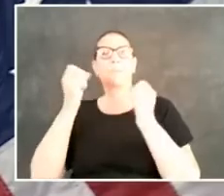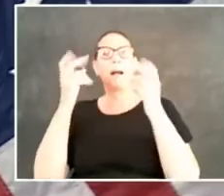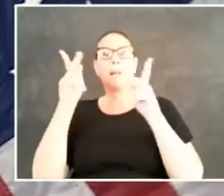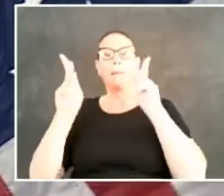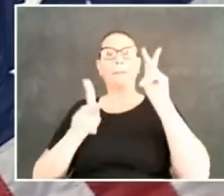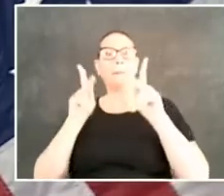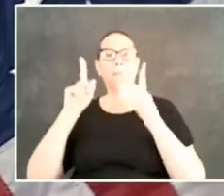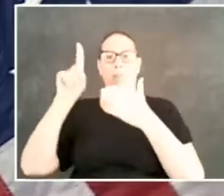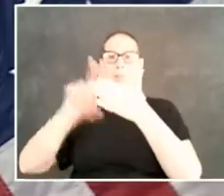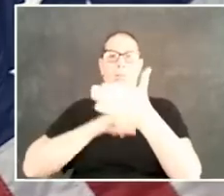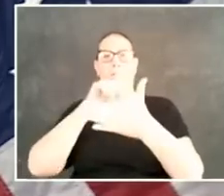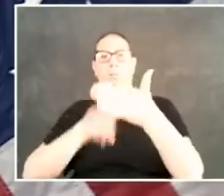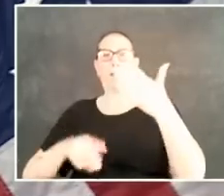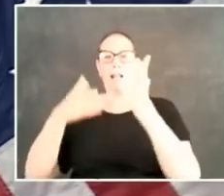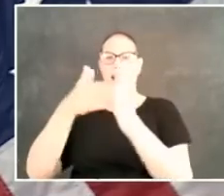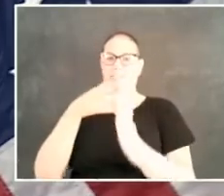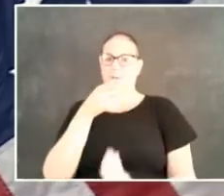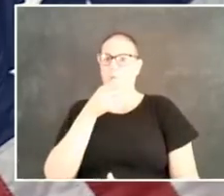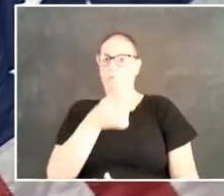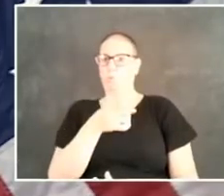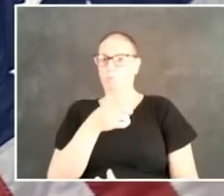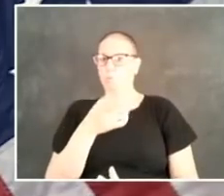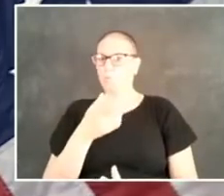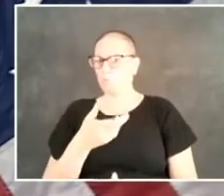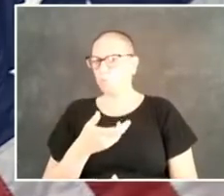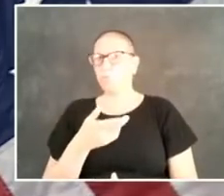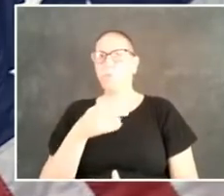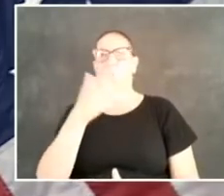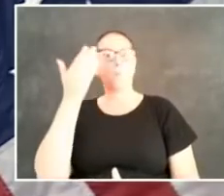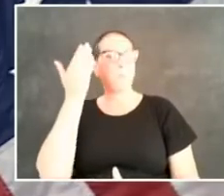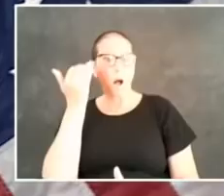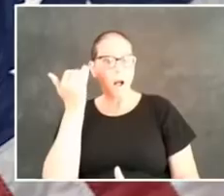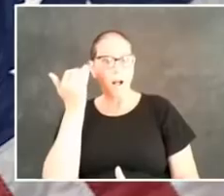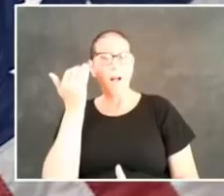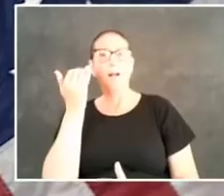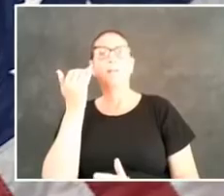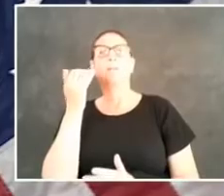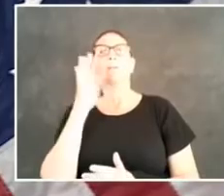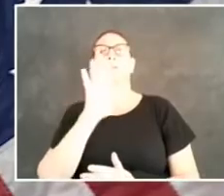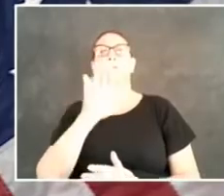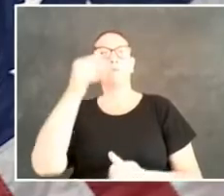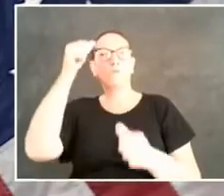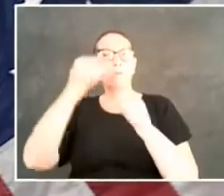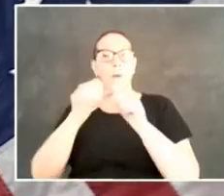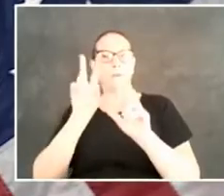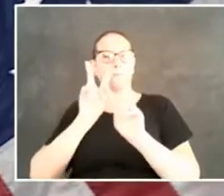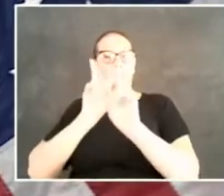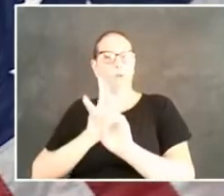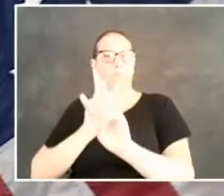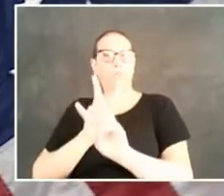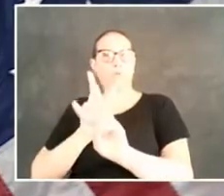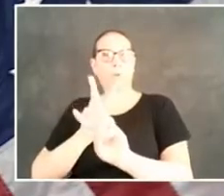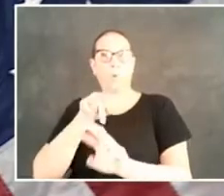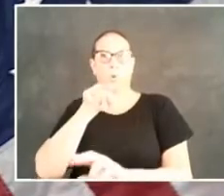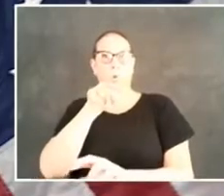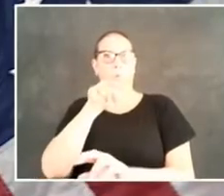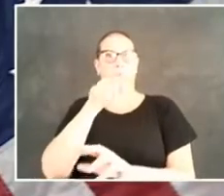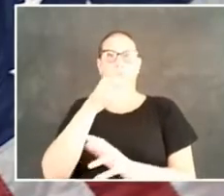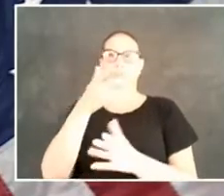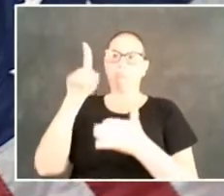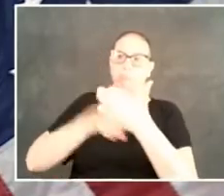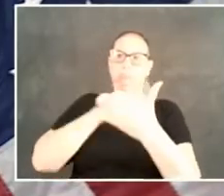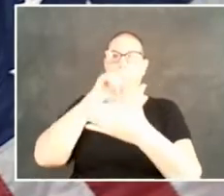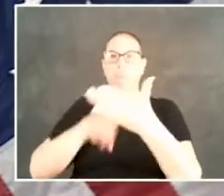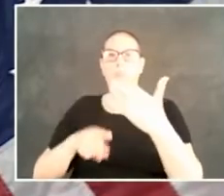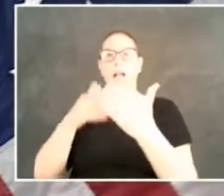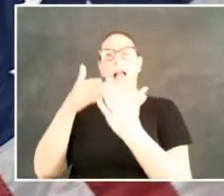and the next day police officers descended on the neighborhood giving out large numbers of summons. I know you mentioned the distinction between gathering versus a bunch of individuals, but those